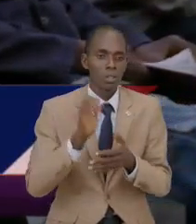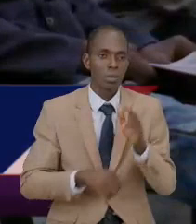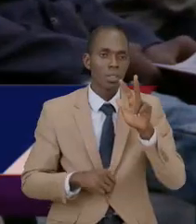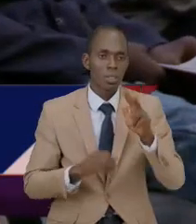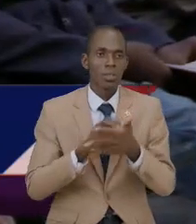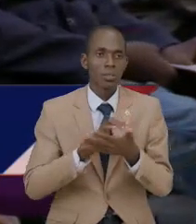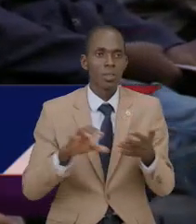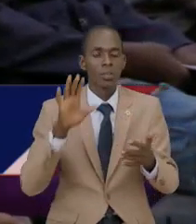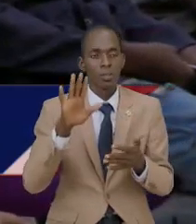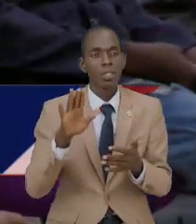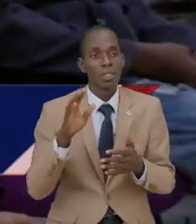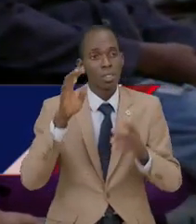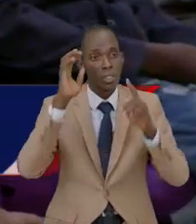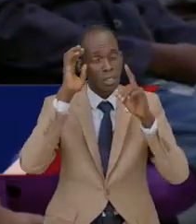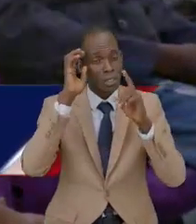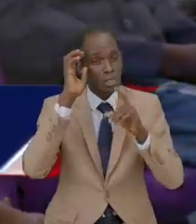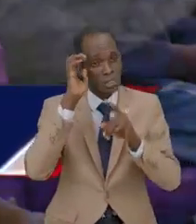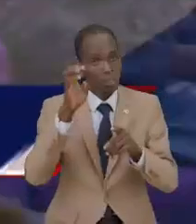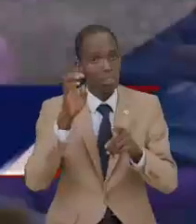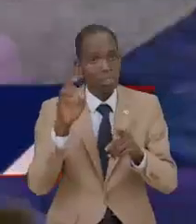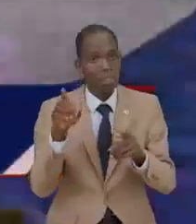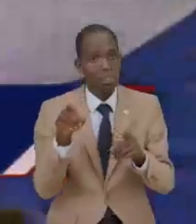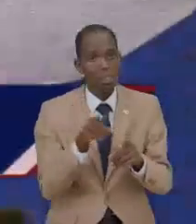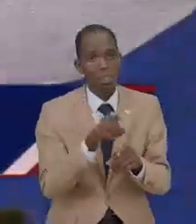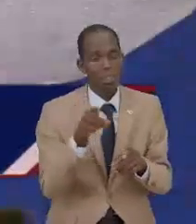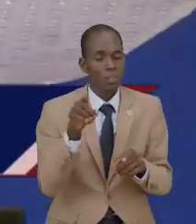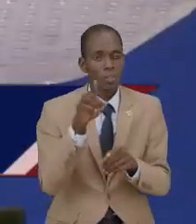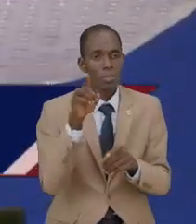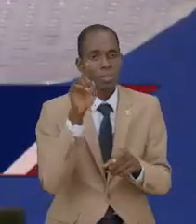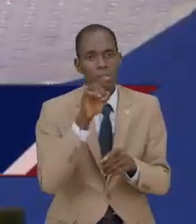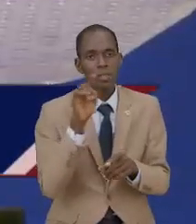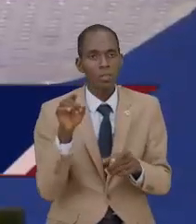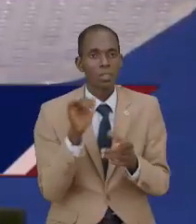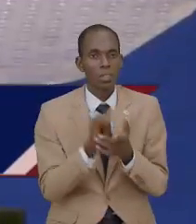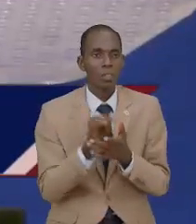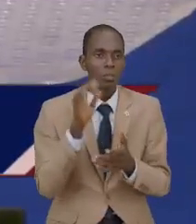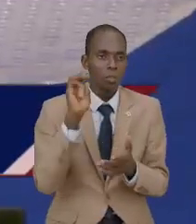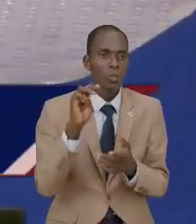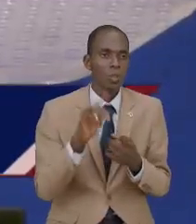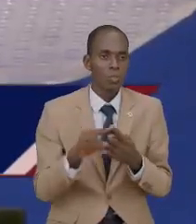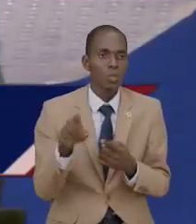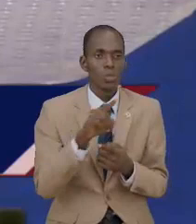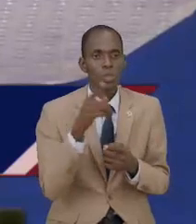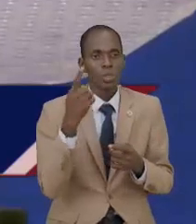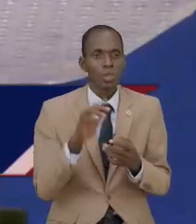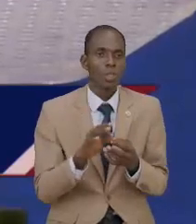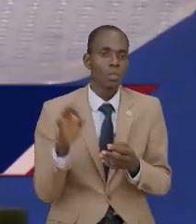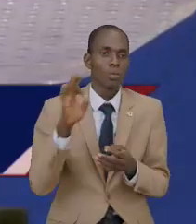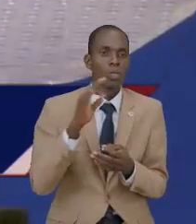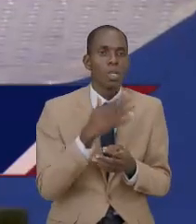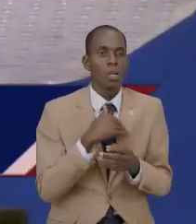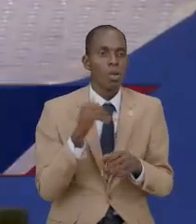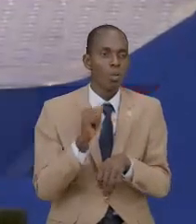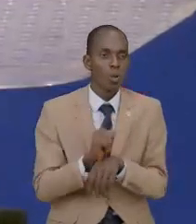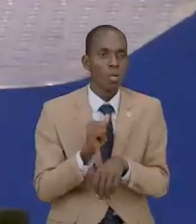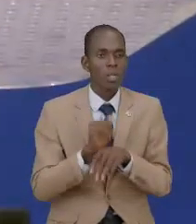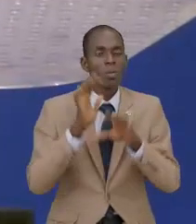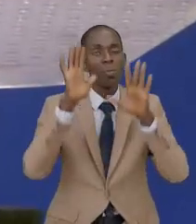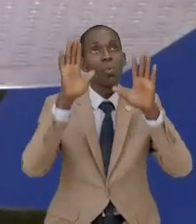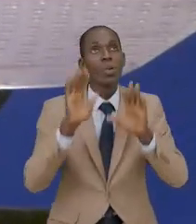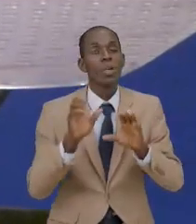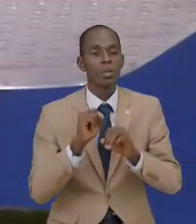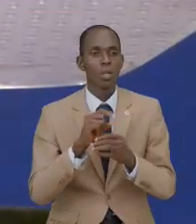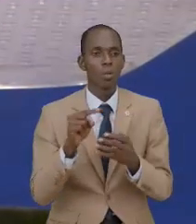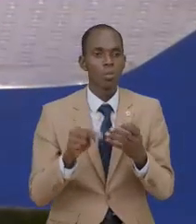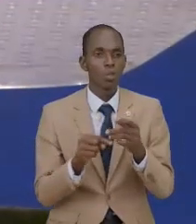he therefore that ministered to you the Spirit and worketh miracles among you, doeth